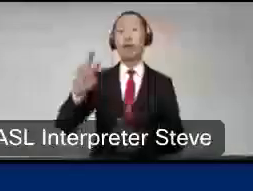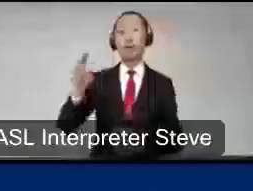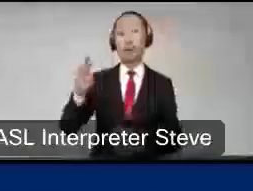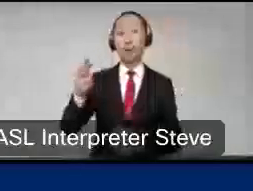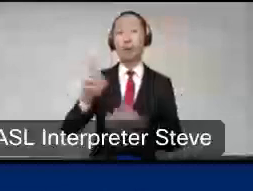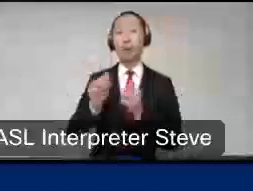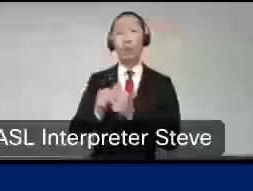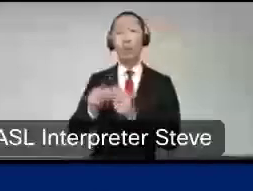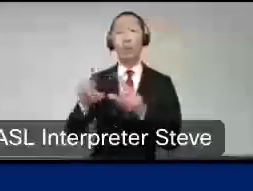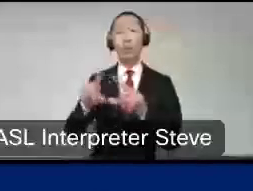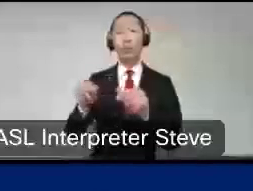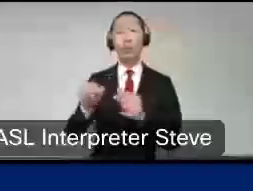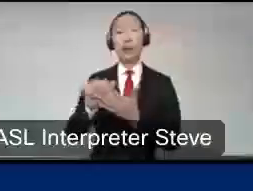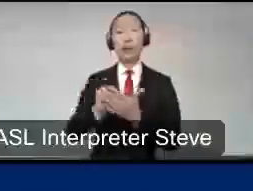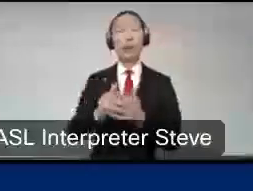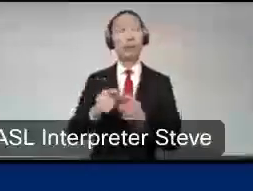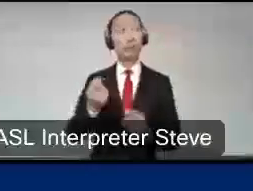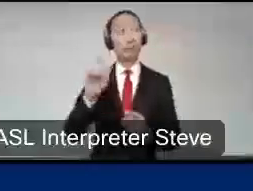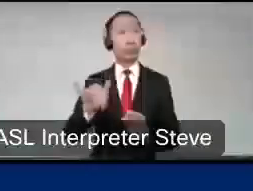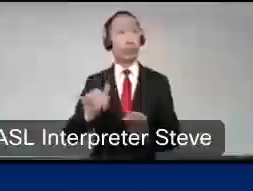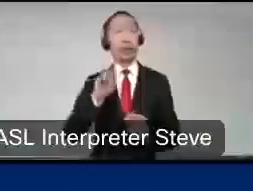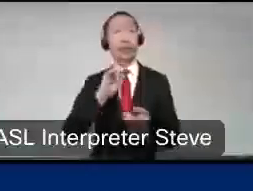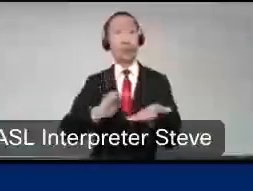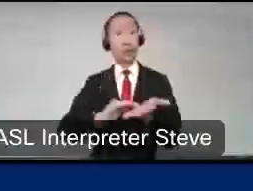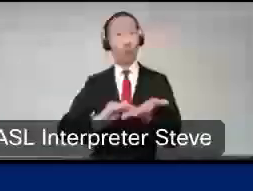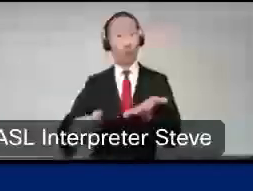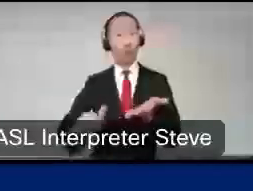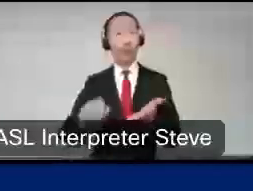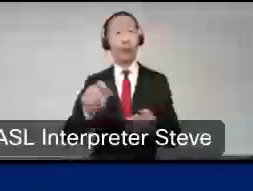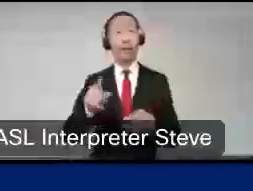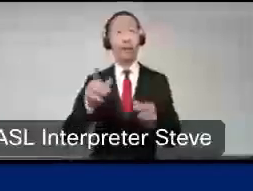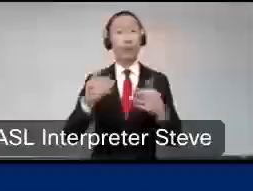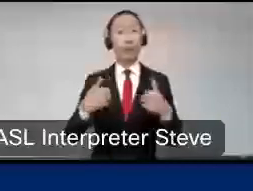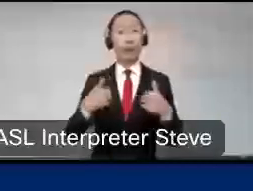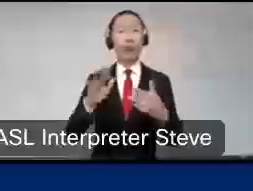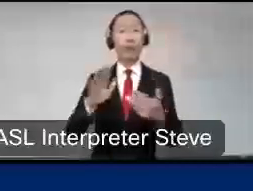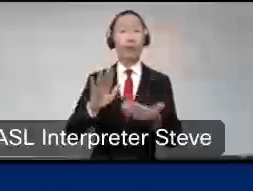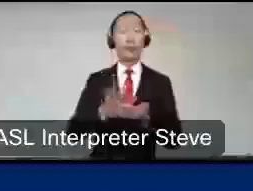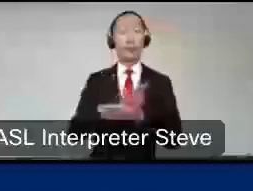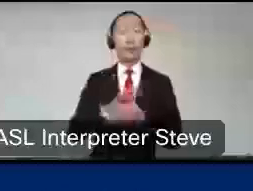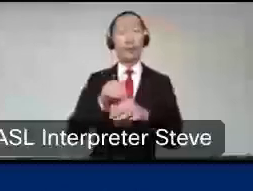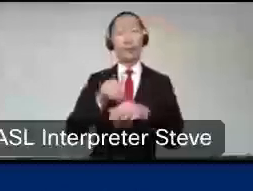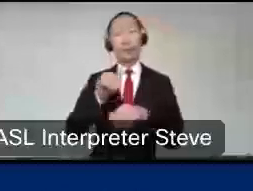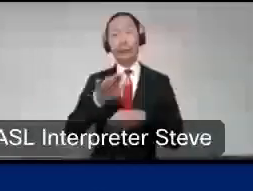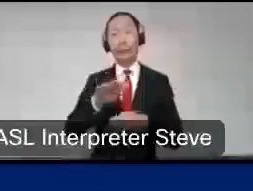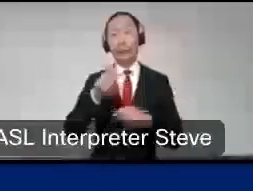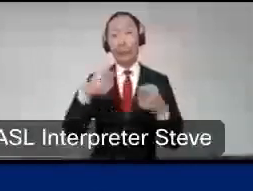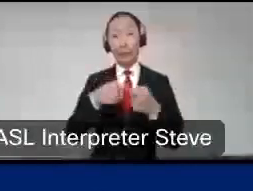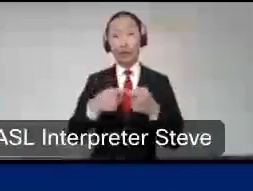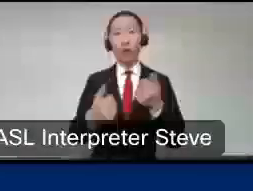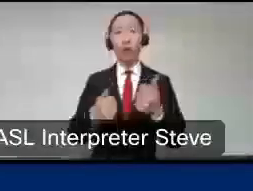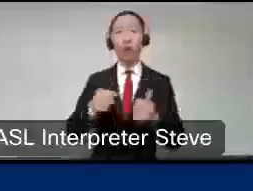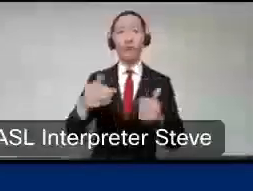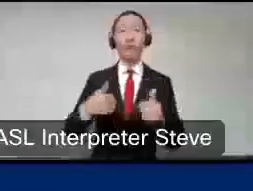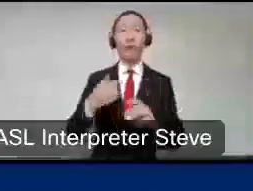checking account, but that fee is completely waived if you choose to have your statement sent electronically, or if you